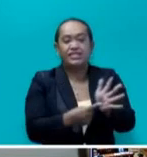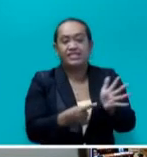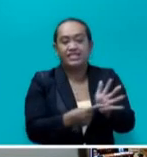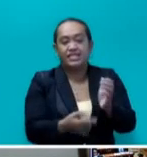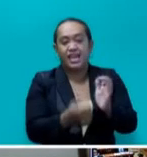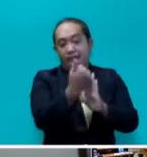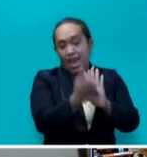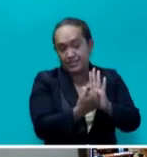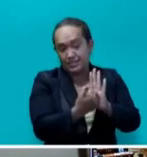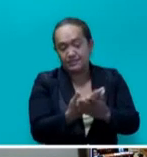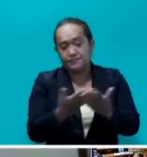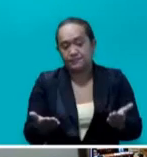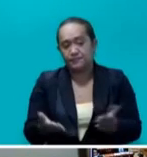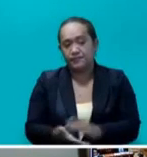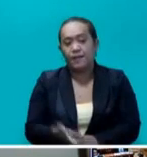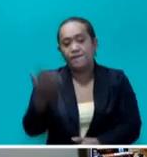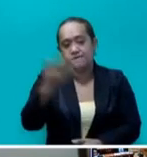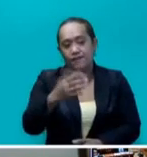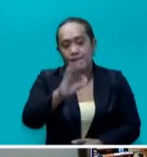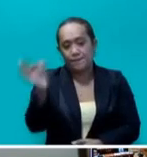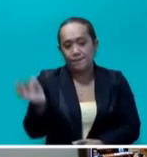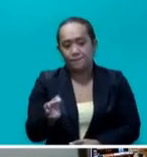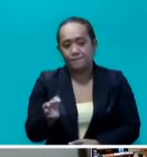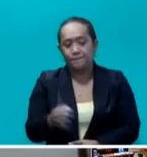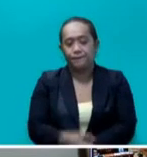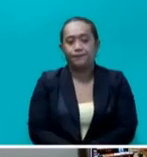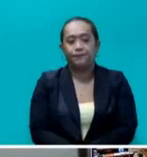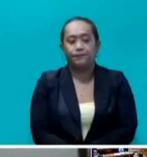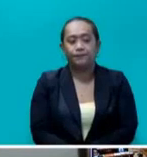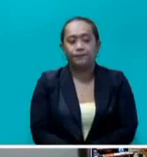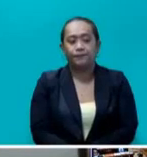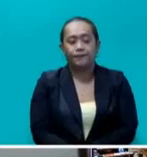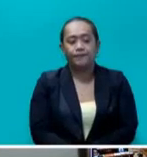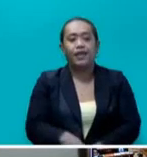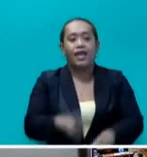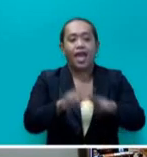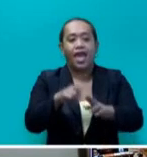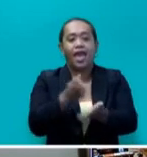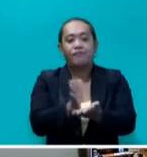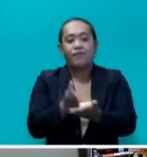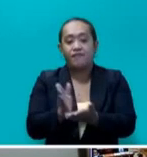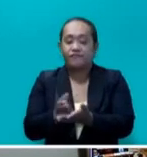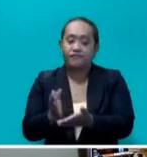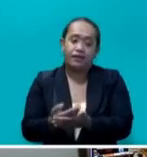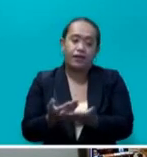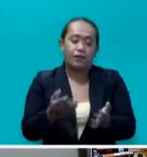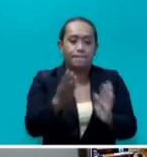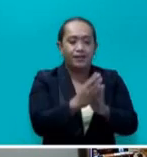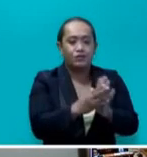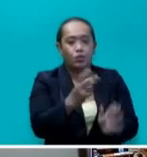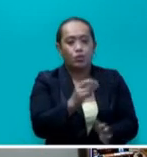of gambling turnover tax as 15%. The Fiji National Provident Fund Budget Amendment Bill 2021, Mr. Speaker,